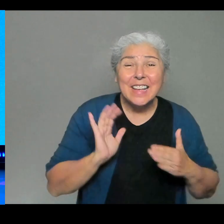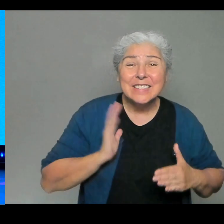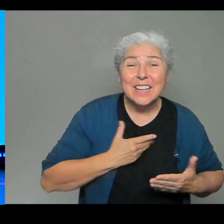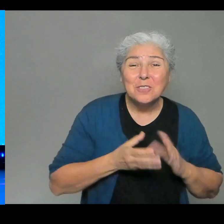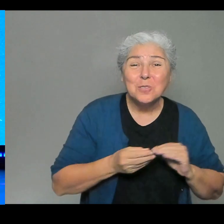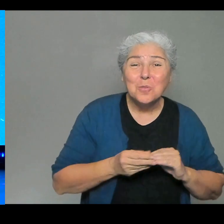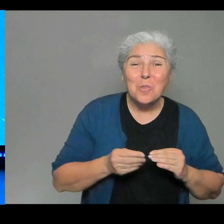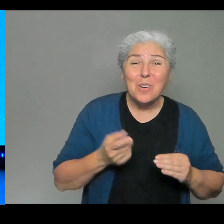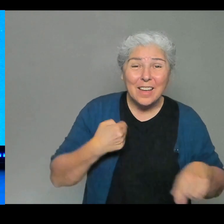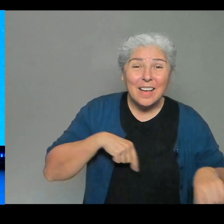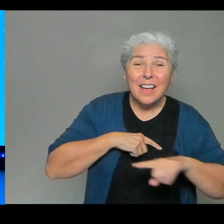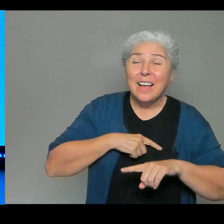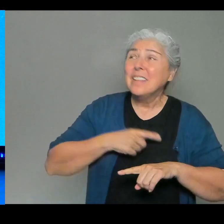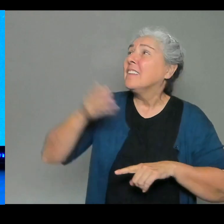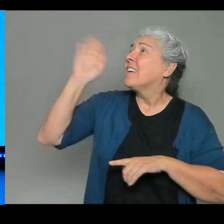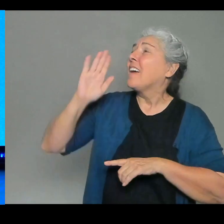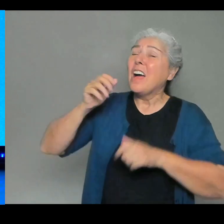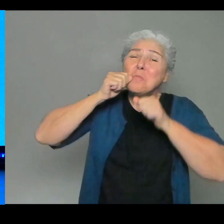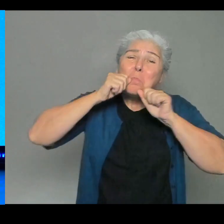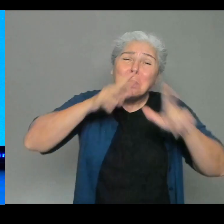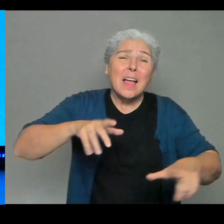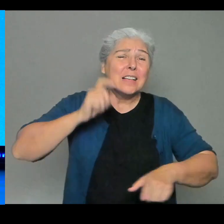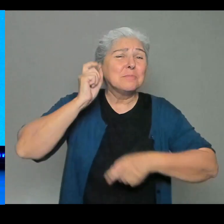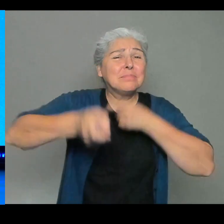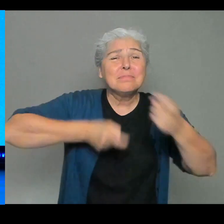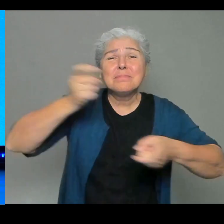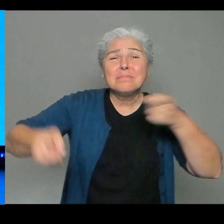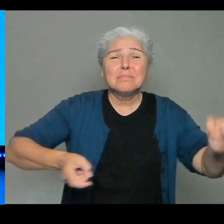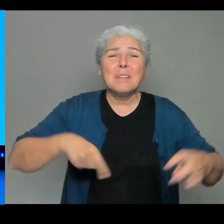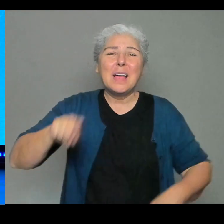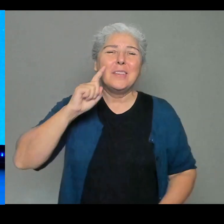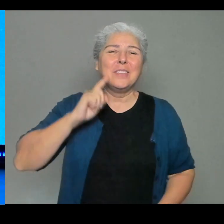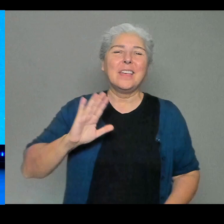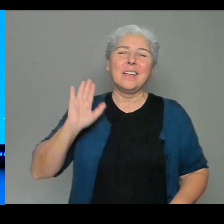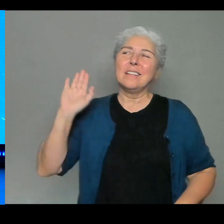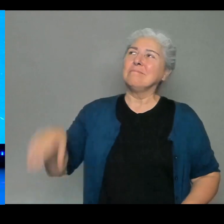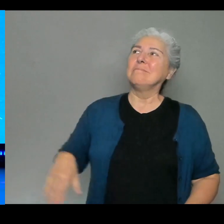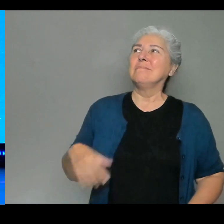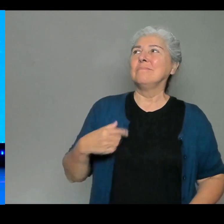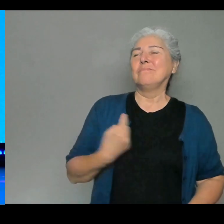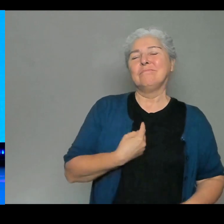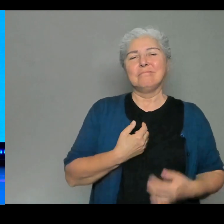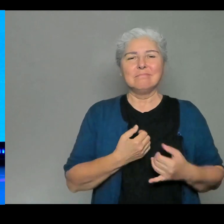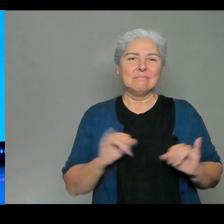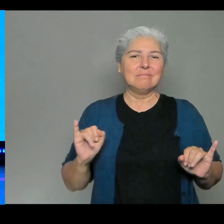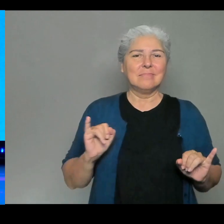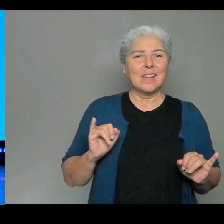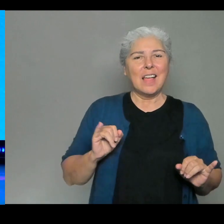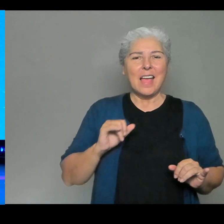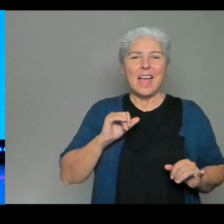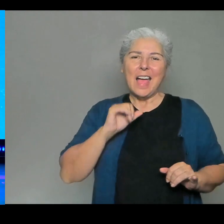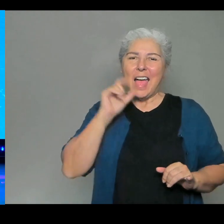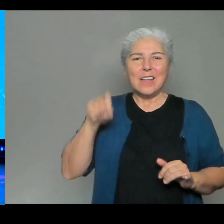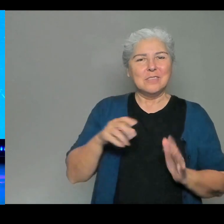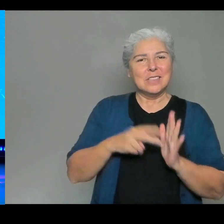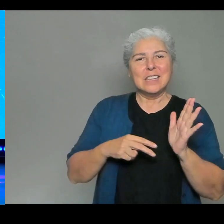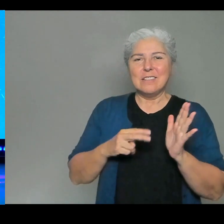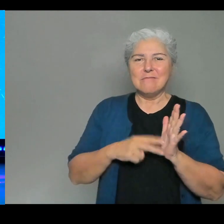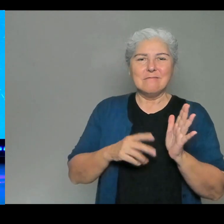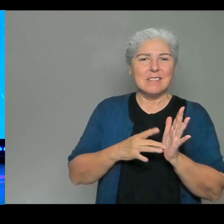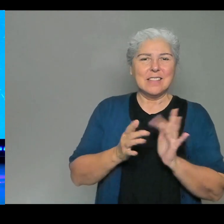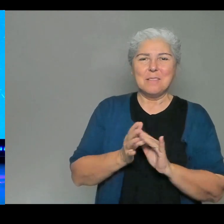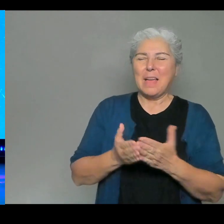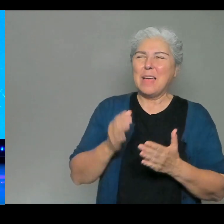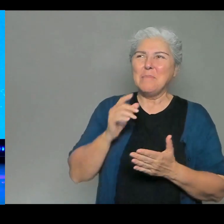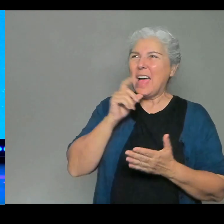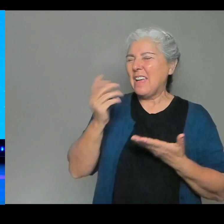God has blessed us so much. And we think, I don't need God. I can do my own thing. I don't need to go to church. I need to read a Bible. I ain't going to be